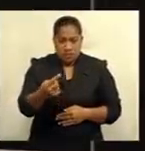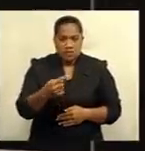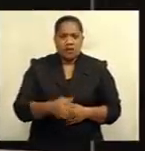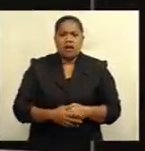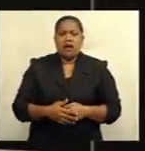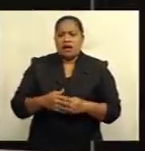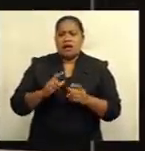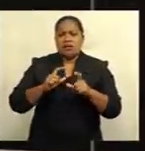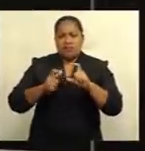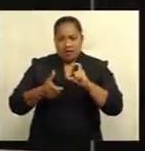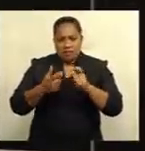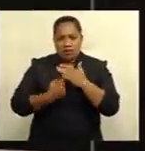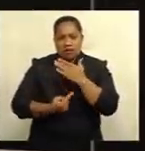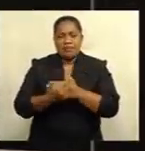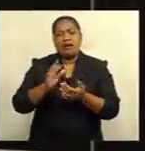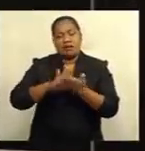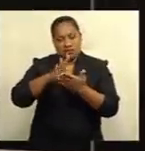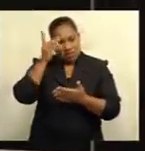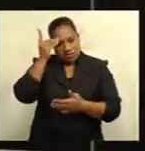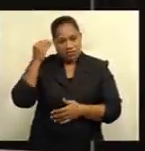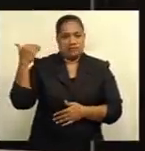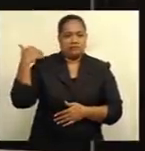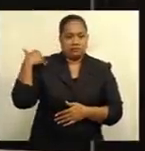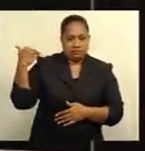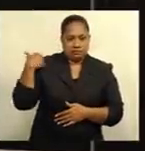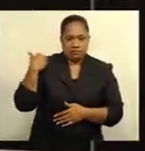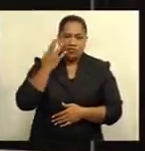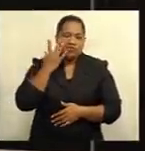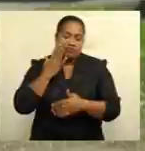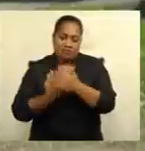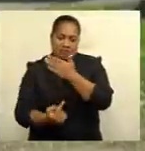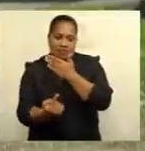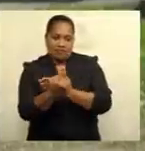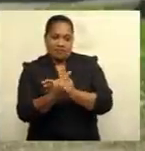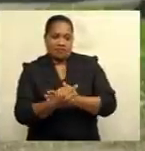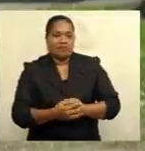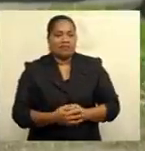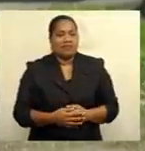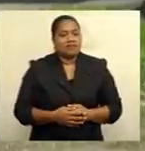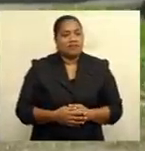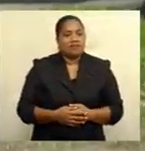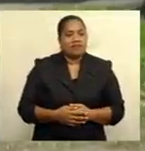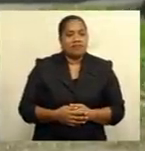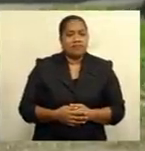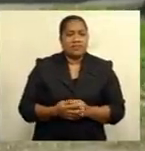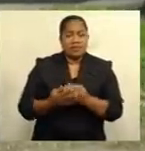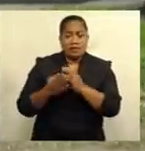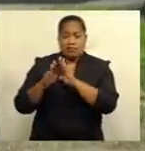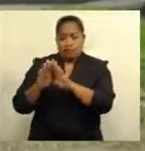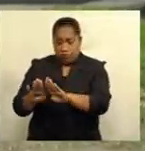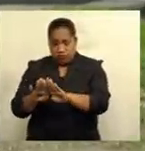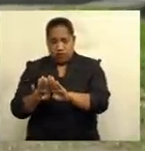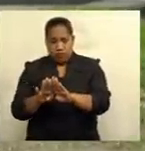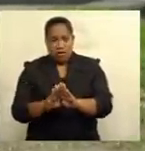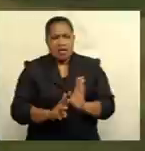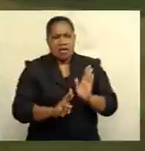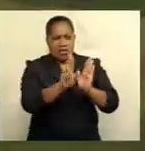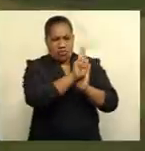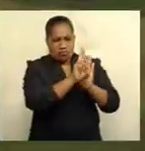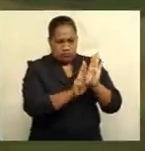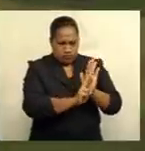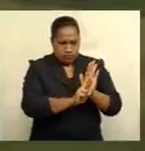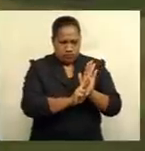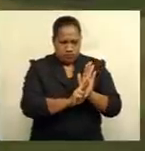education levels are always affected by such events. Ritika Pratap reports. Sudden lockdowns and restrictions on movement to